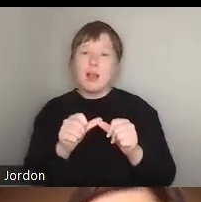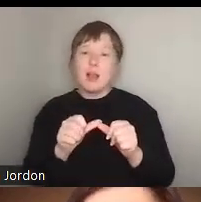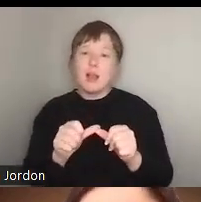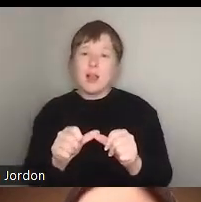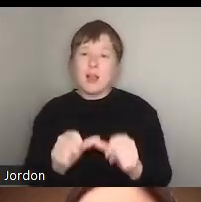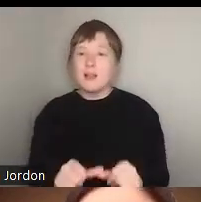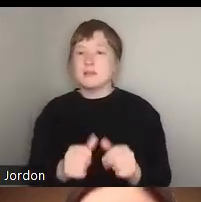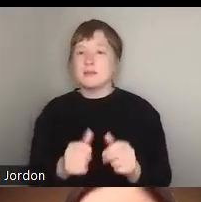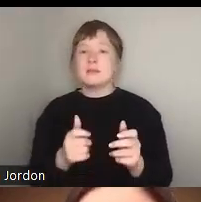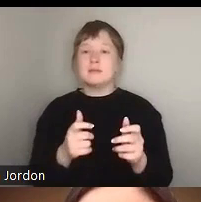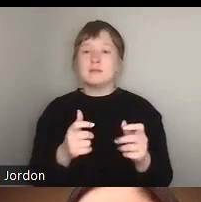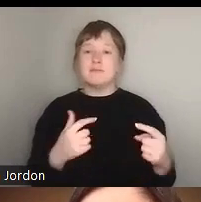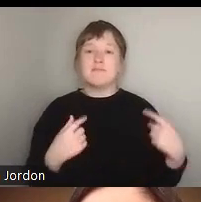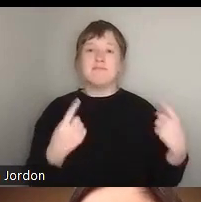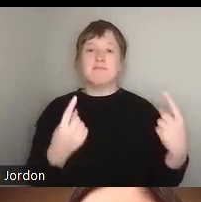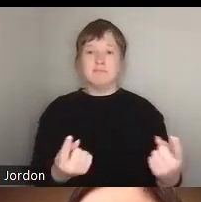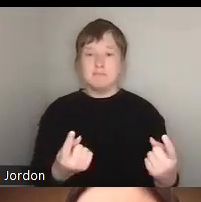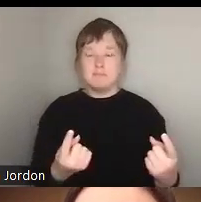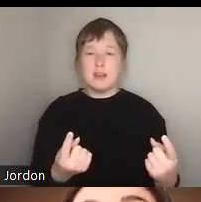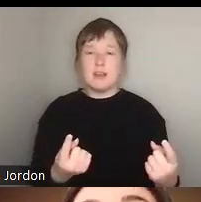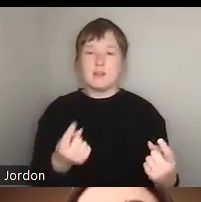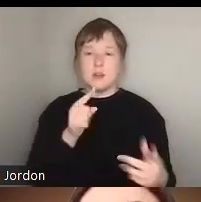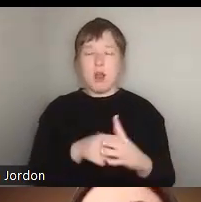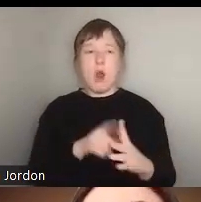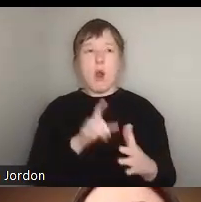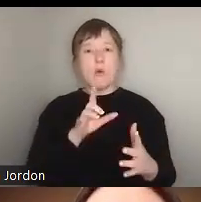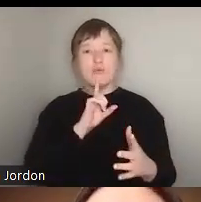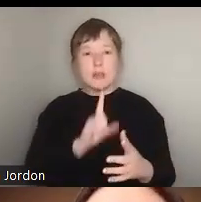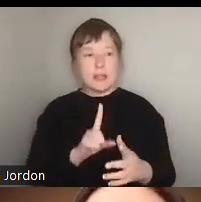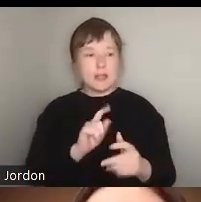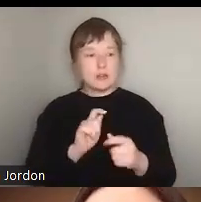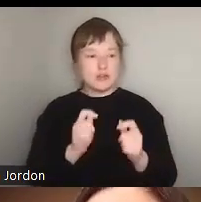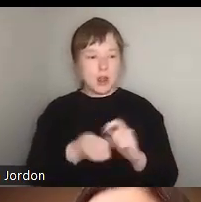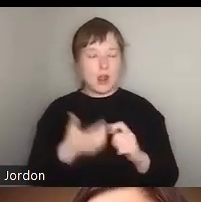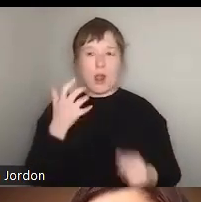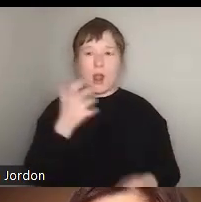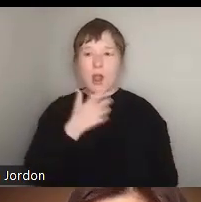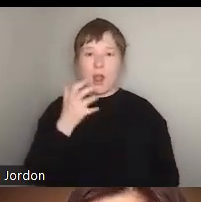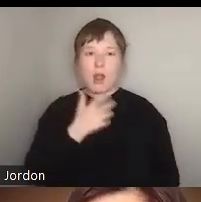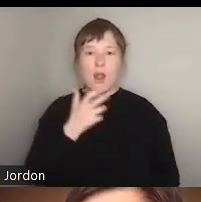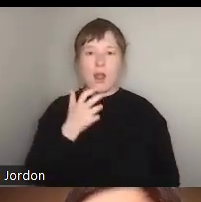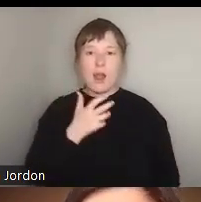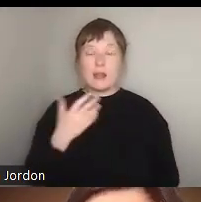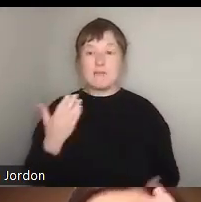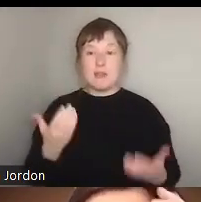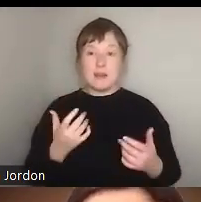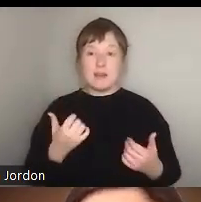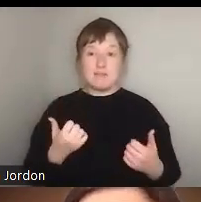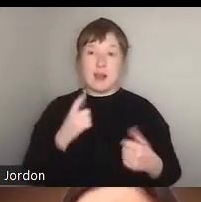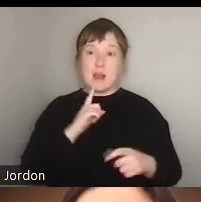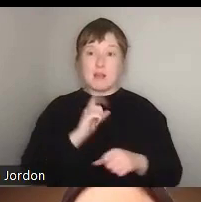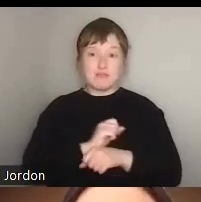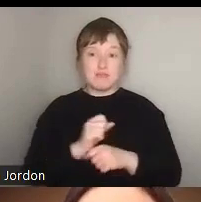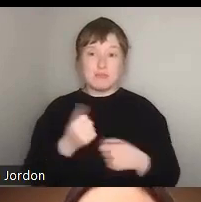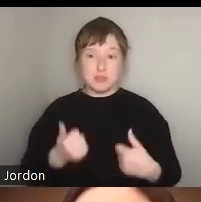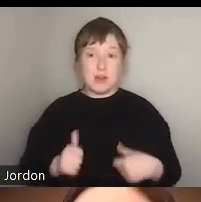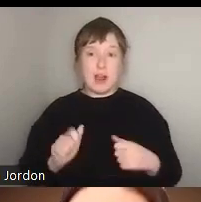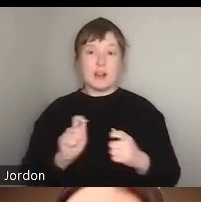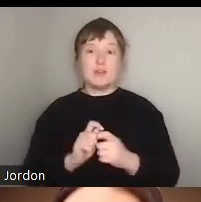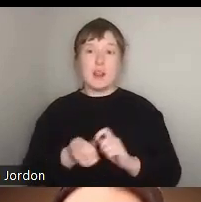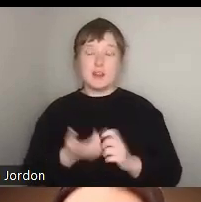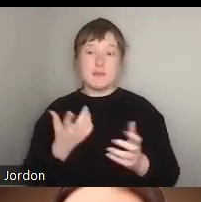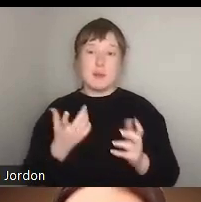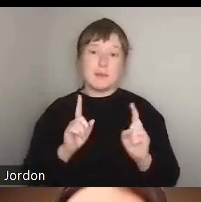period of time. You know, when people start to believe that, hey, they really changed. And they might make efforts to change as well. Like somebody might go to